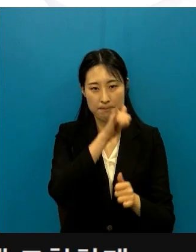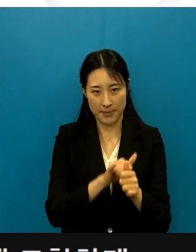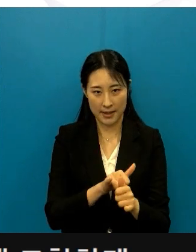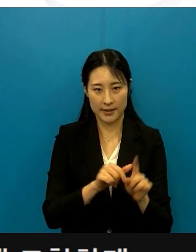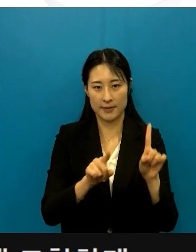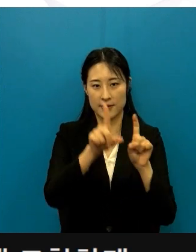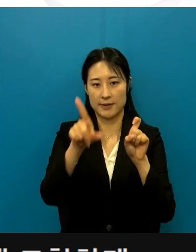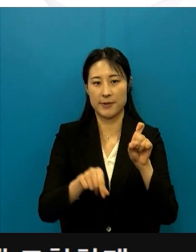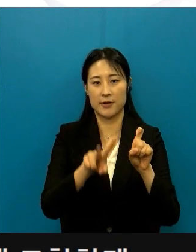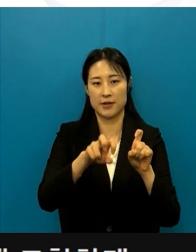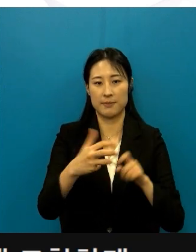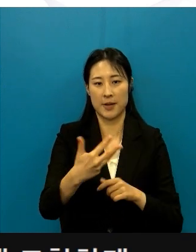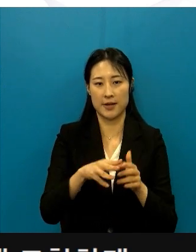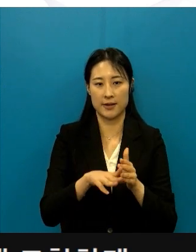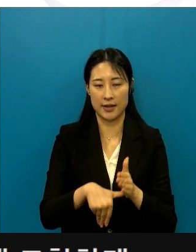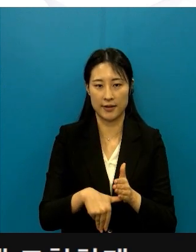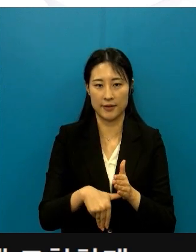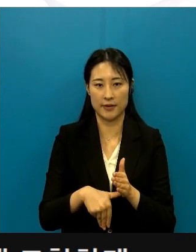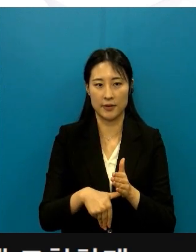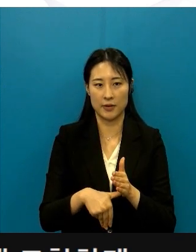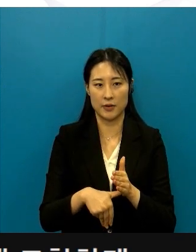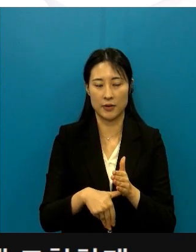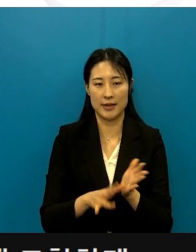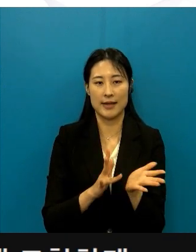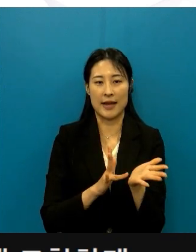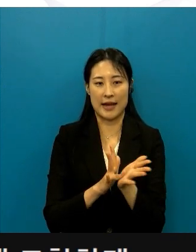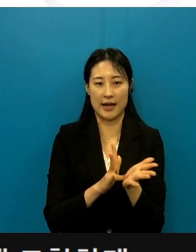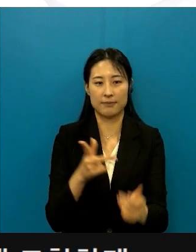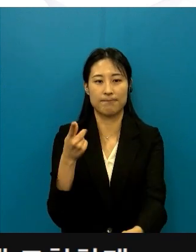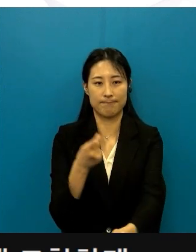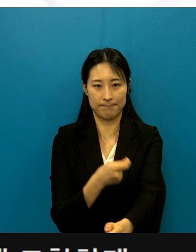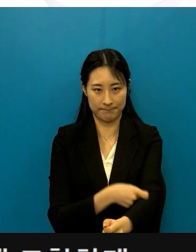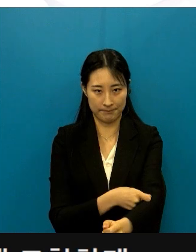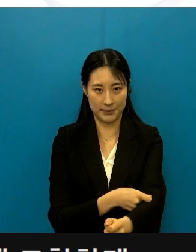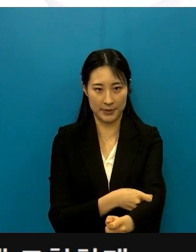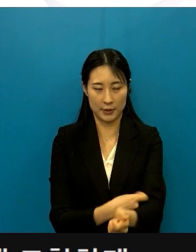drip of lethal drug on 28th November.